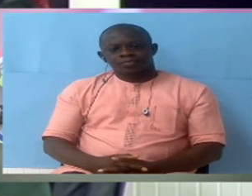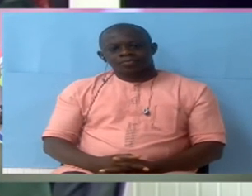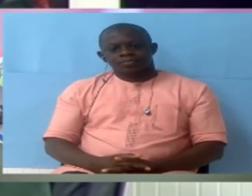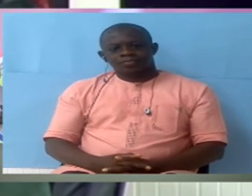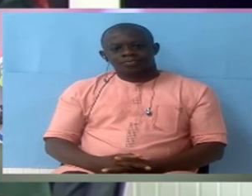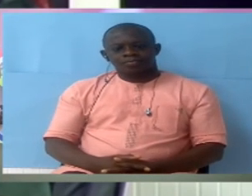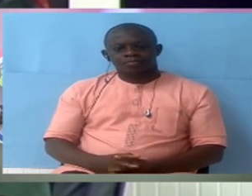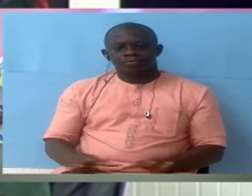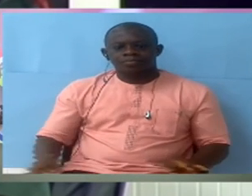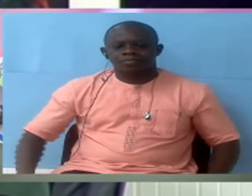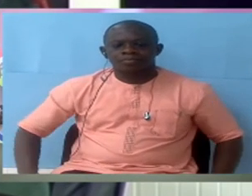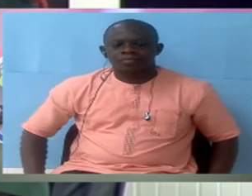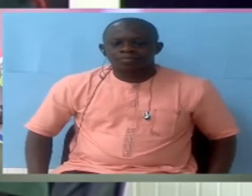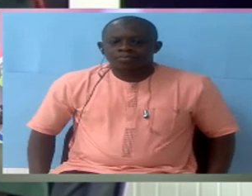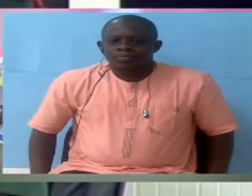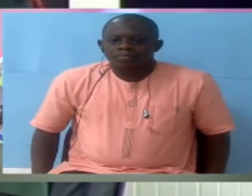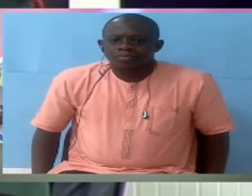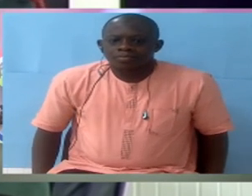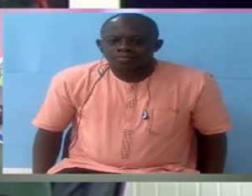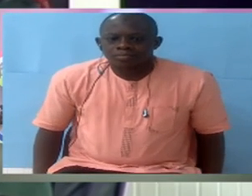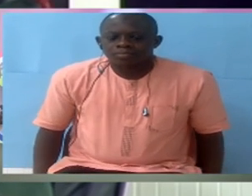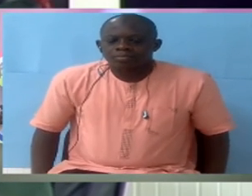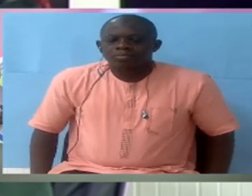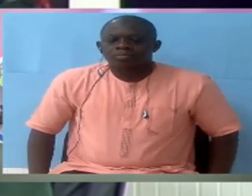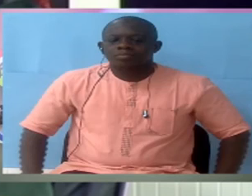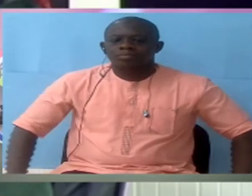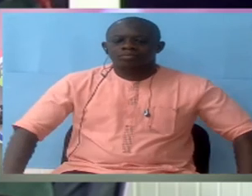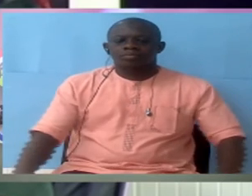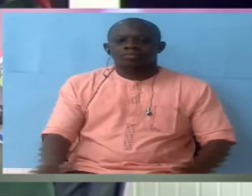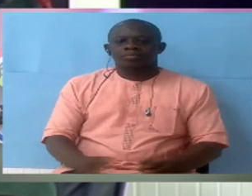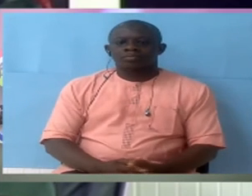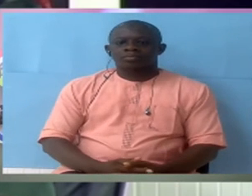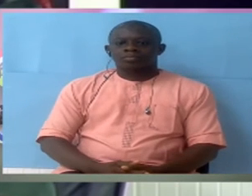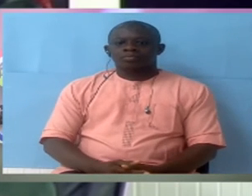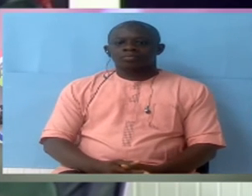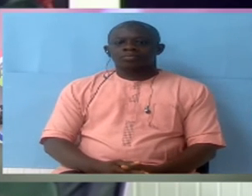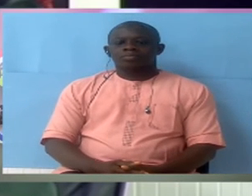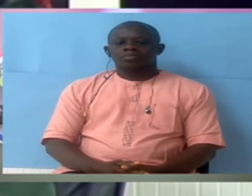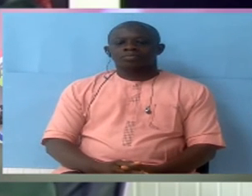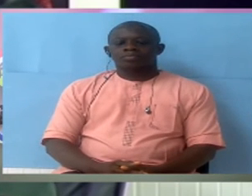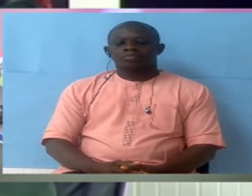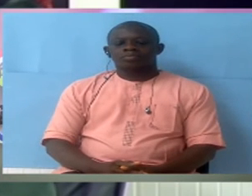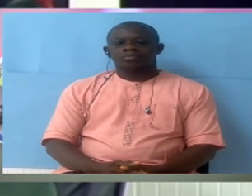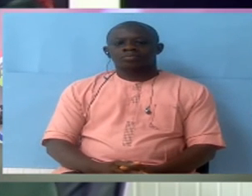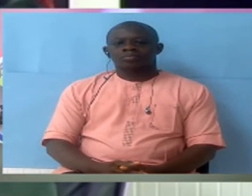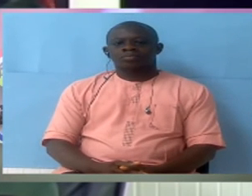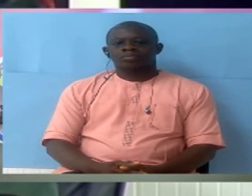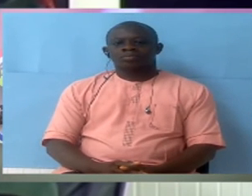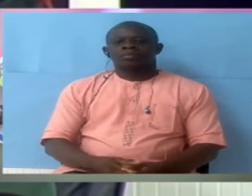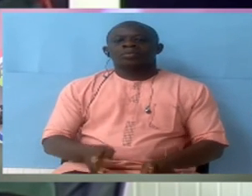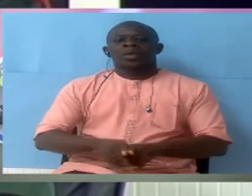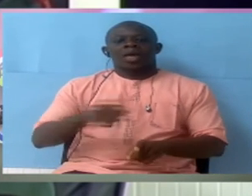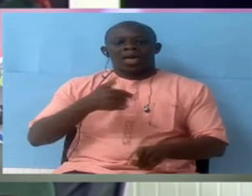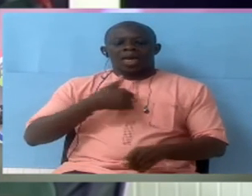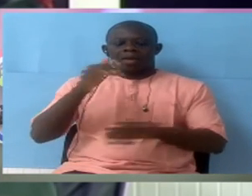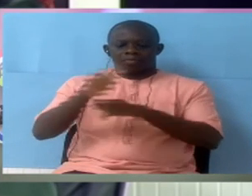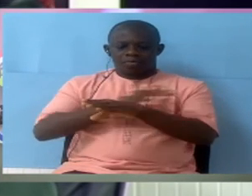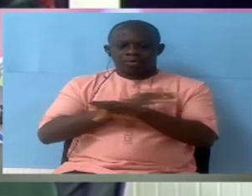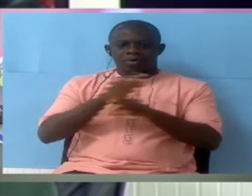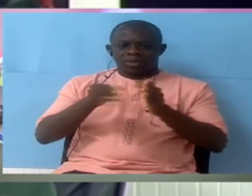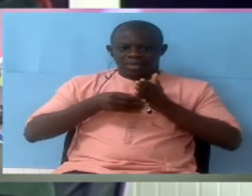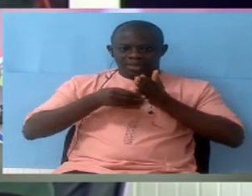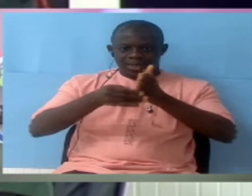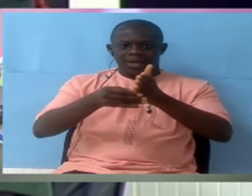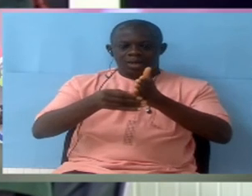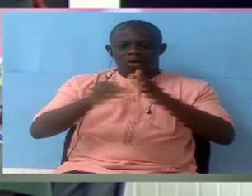nga amé won ban position nga amé won? I was the commanding officer at Fajara Barracks, at the same